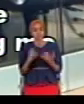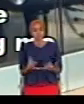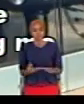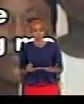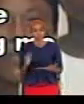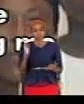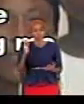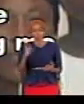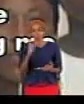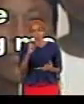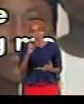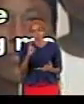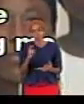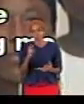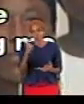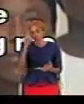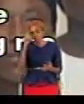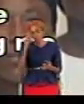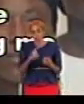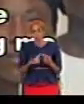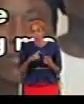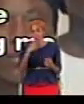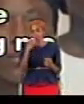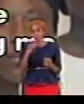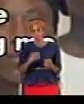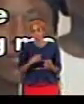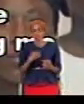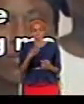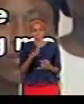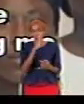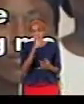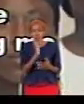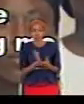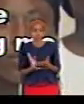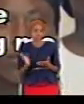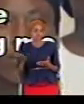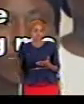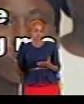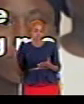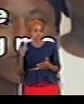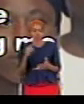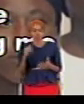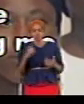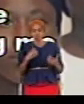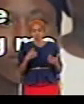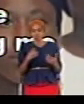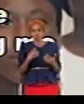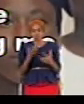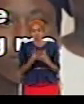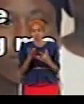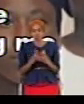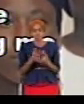Now, would you mind to tell me? There's been something bothering